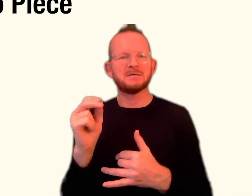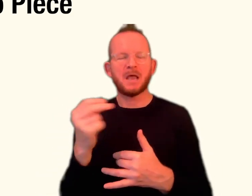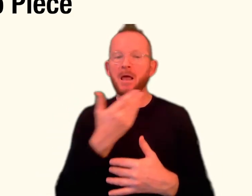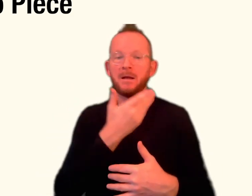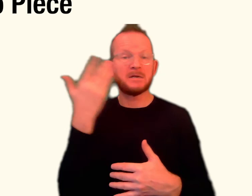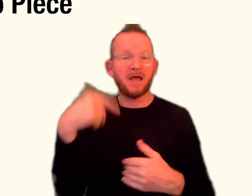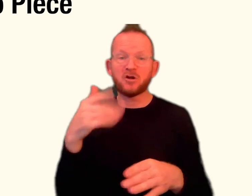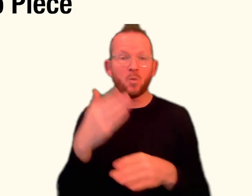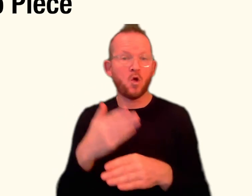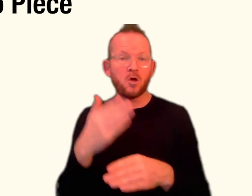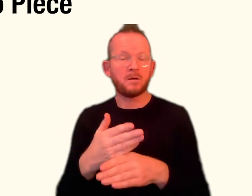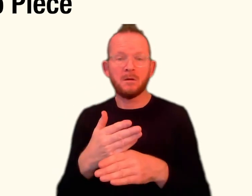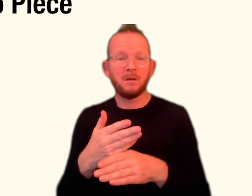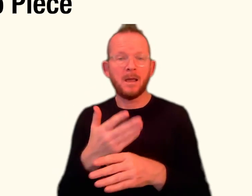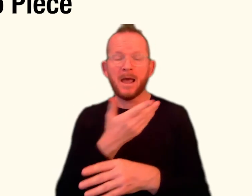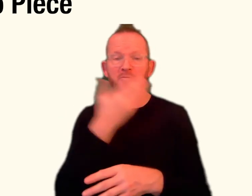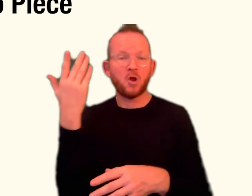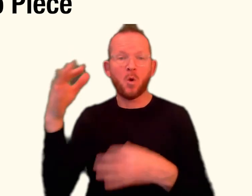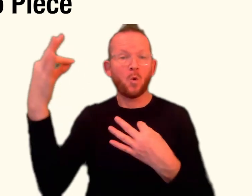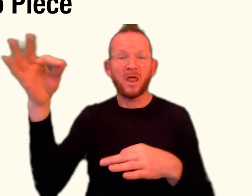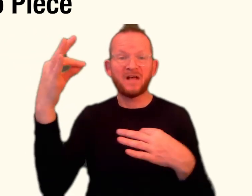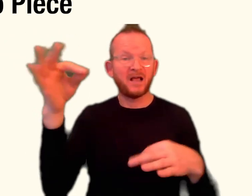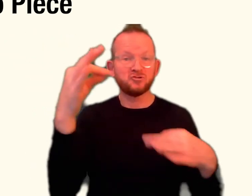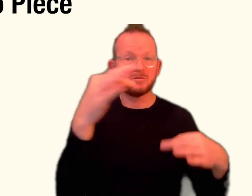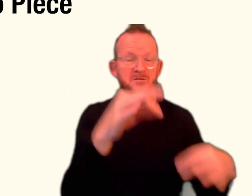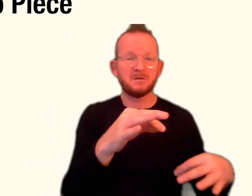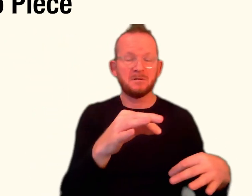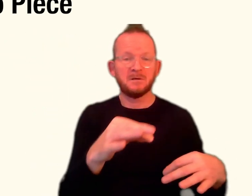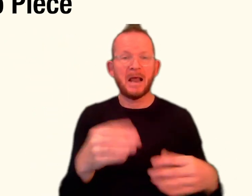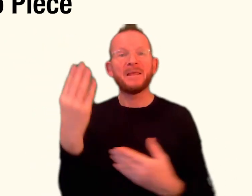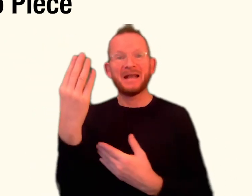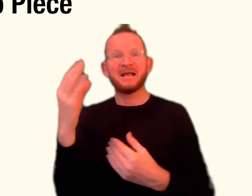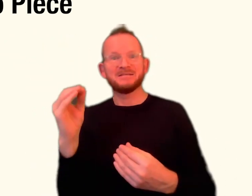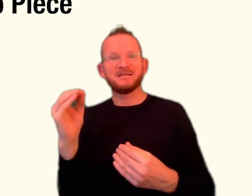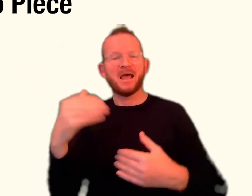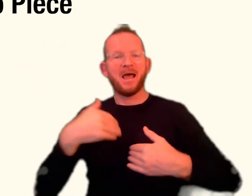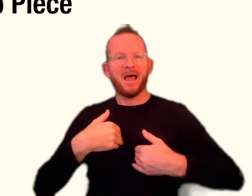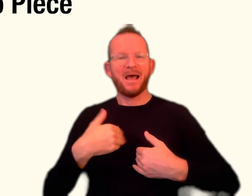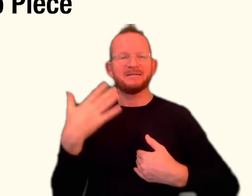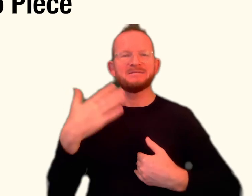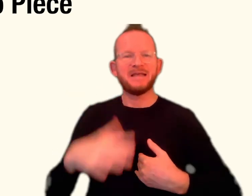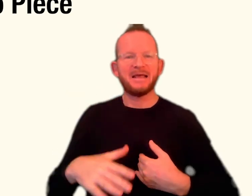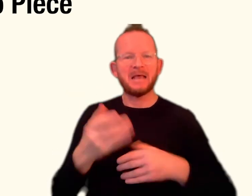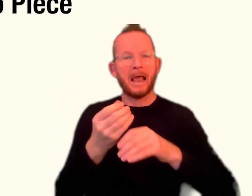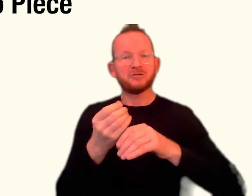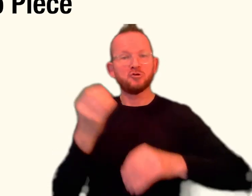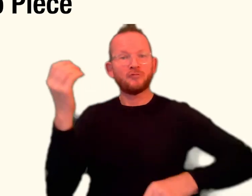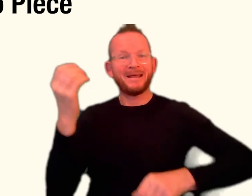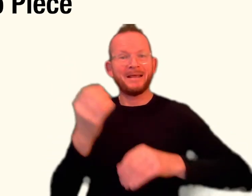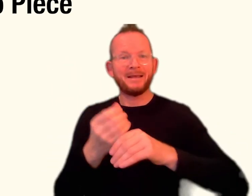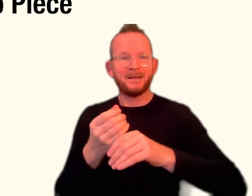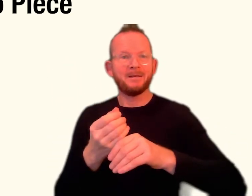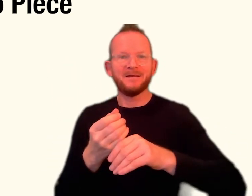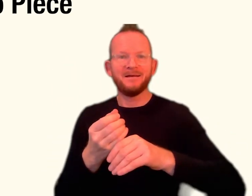work because I had no qualifications. In the 90s, I did a degree.